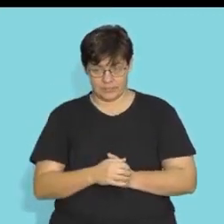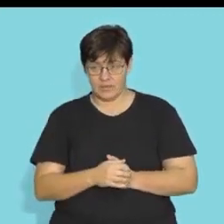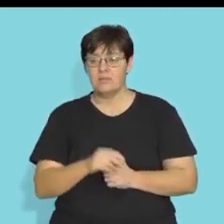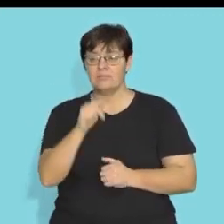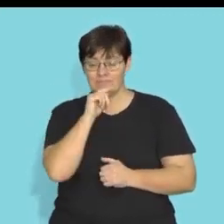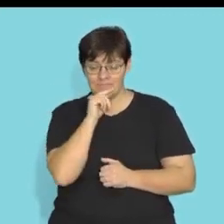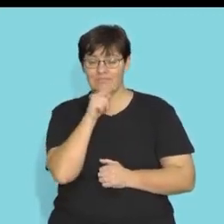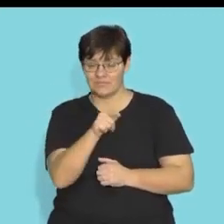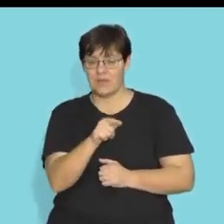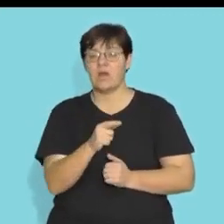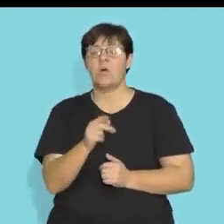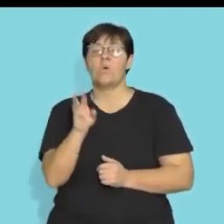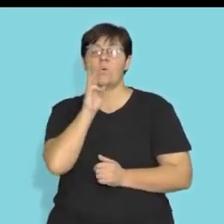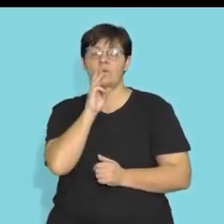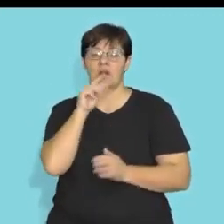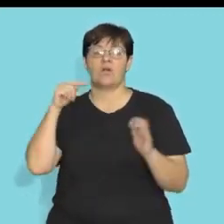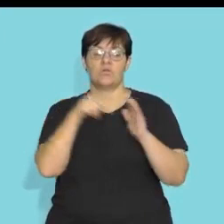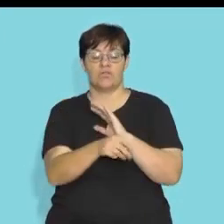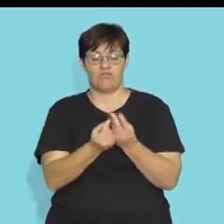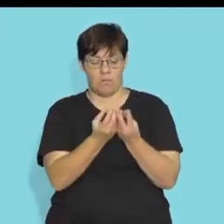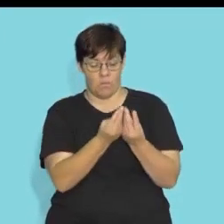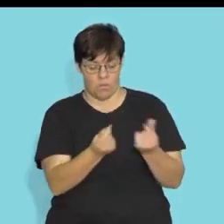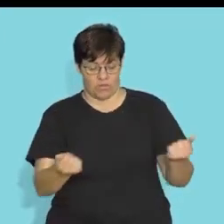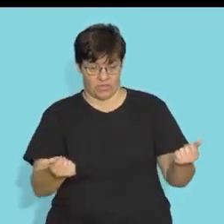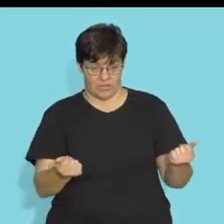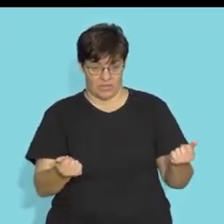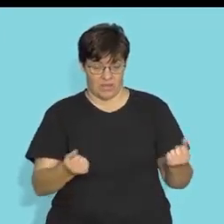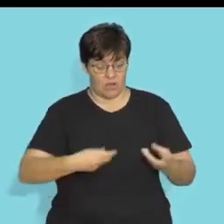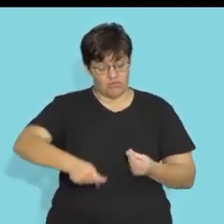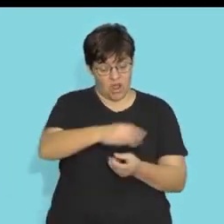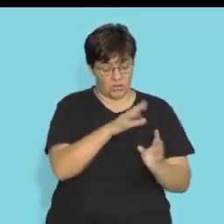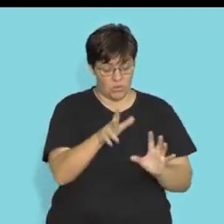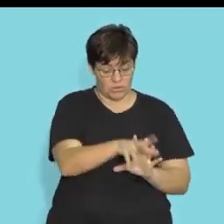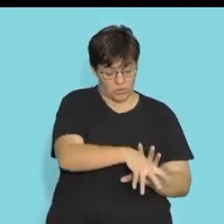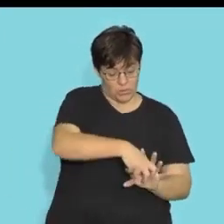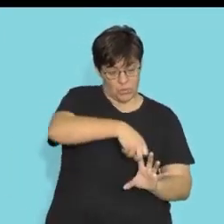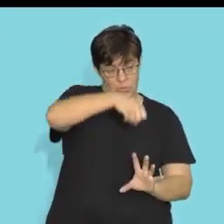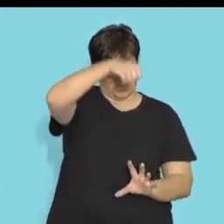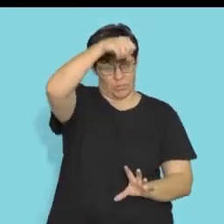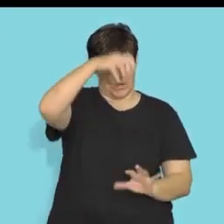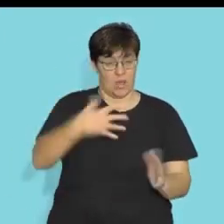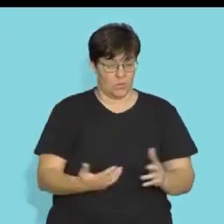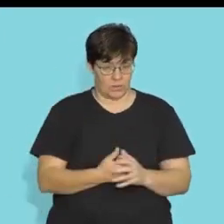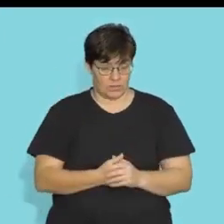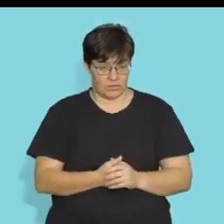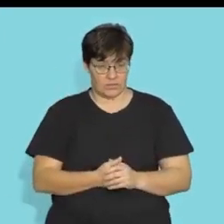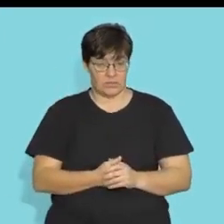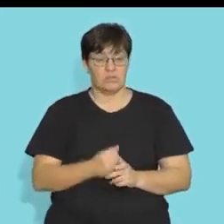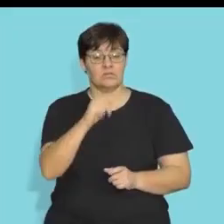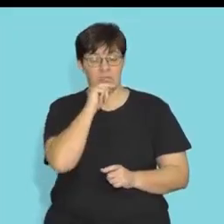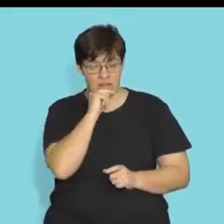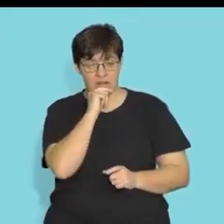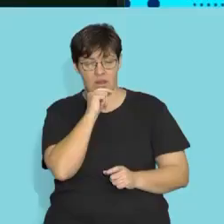a significant component of how water is lost from the surface of Earth. So guys, if we go back to looking at the concept